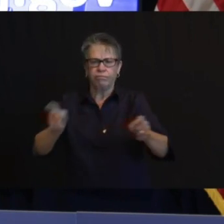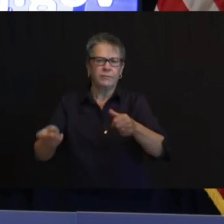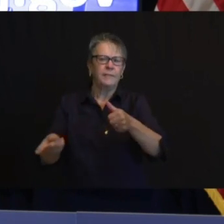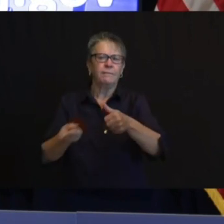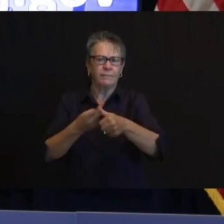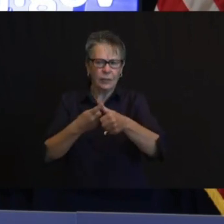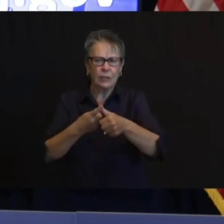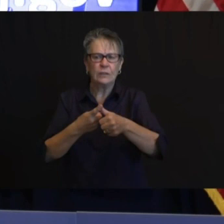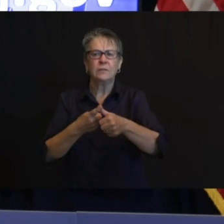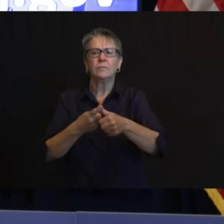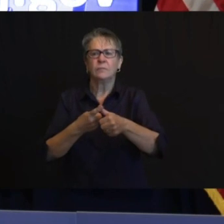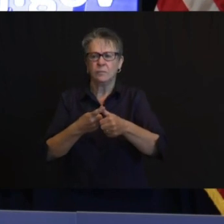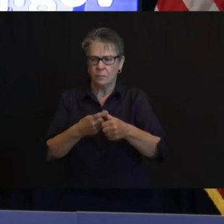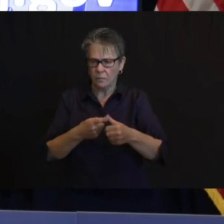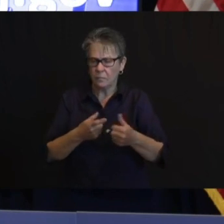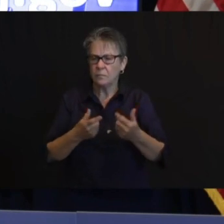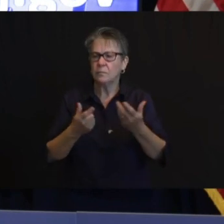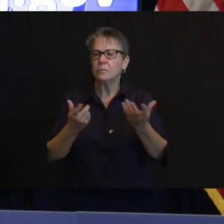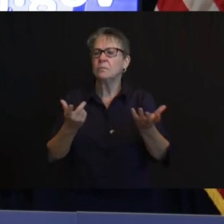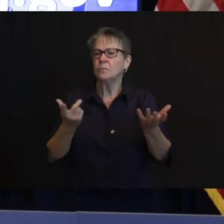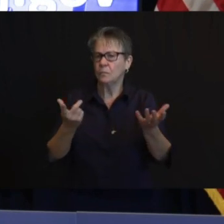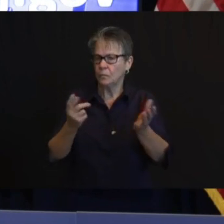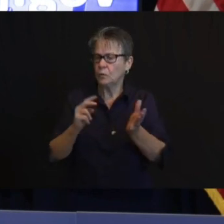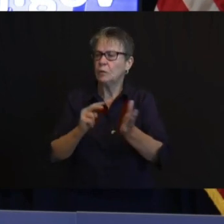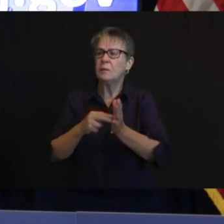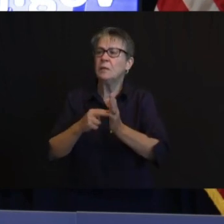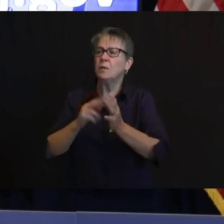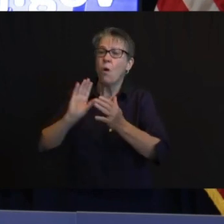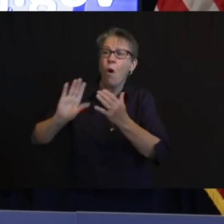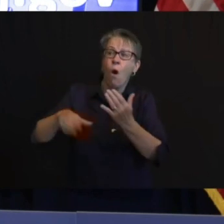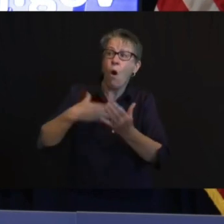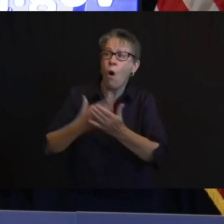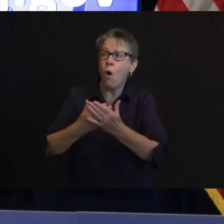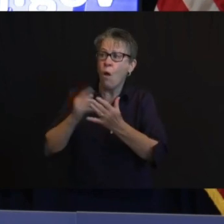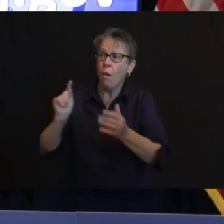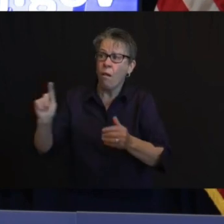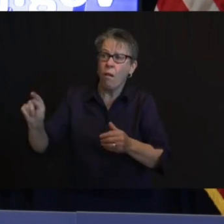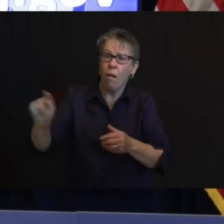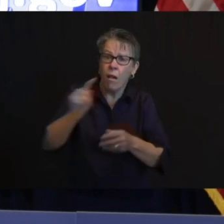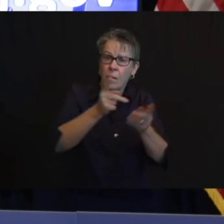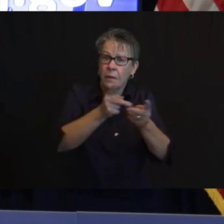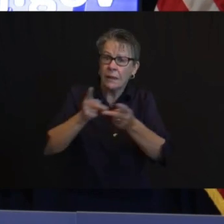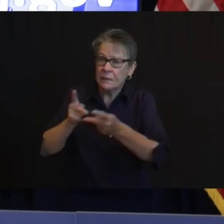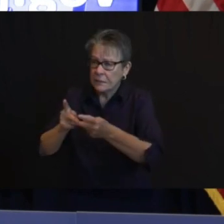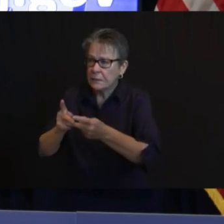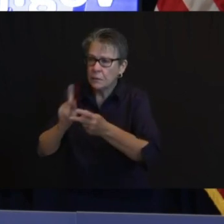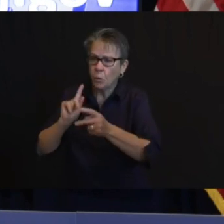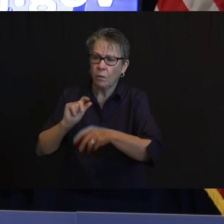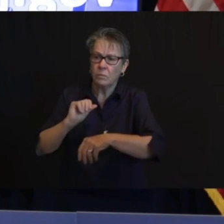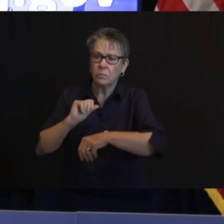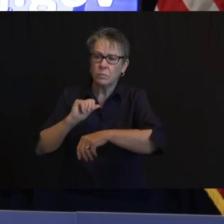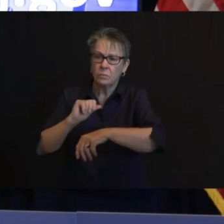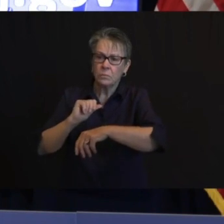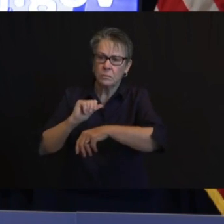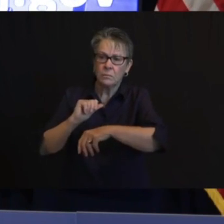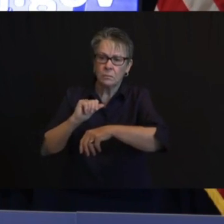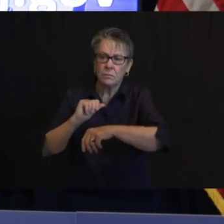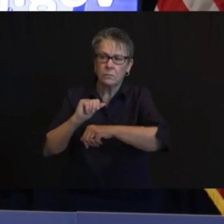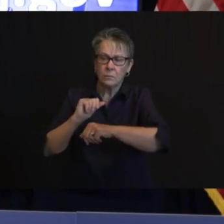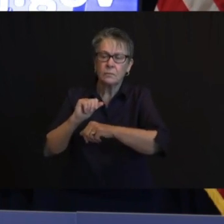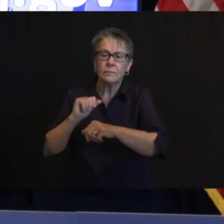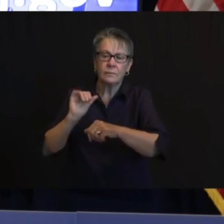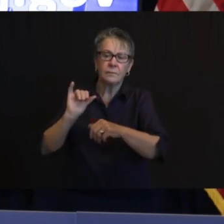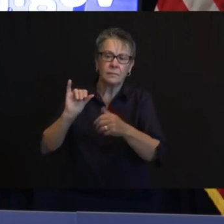vaccine sites. And the initial sites will be our hospitals, as I've shared. That